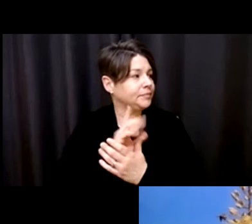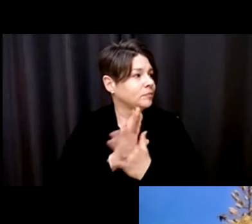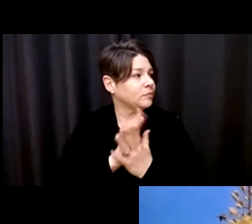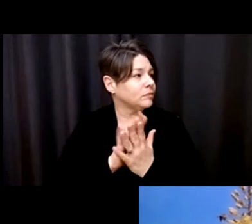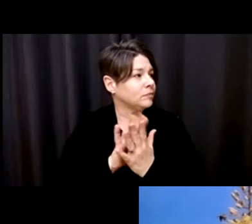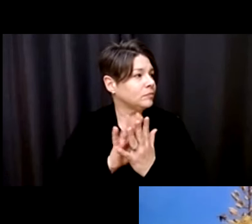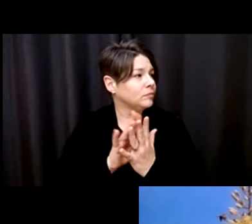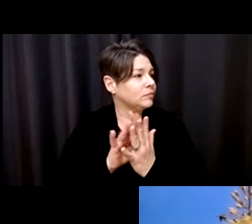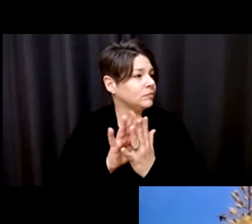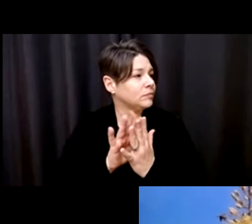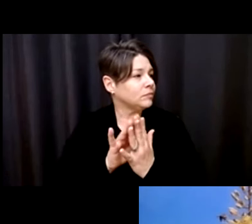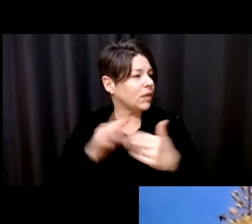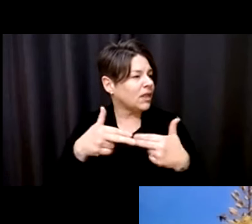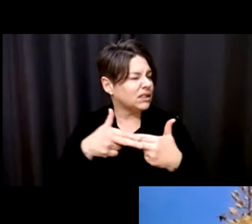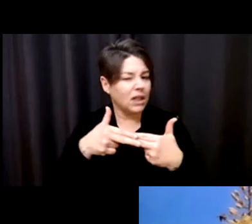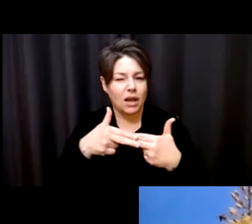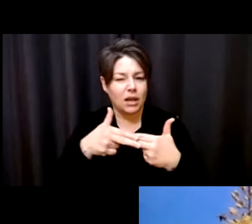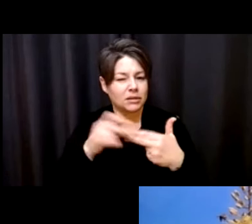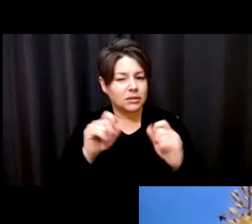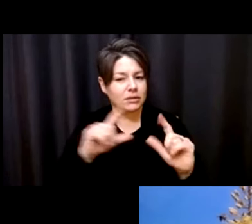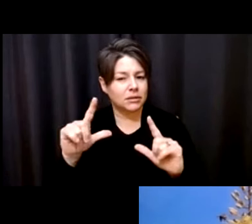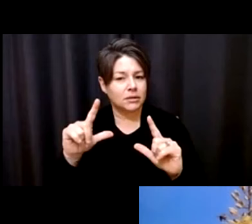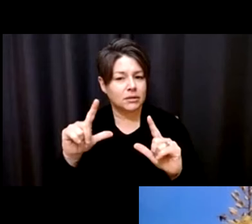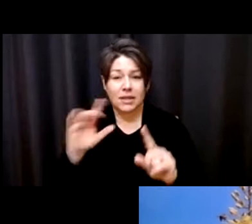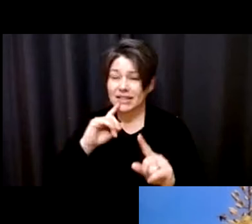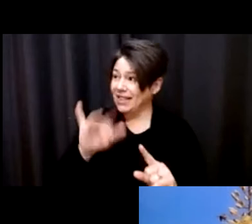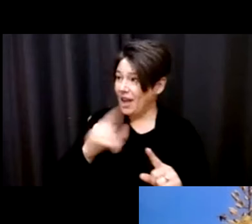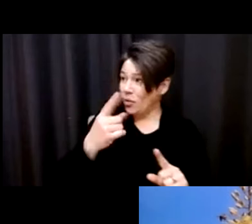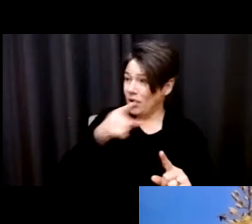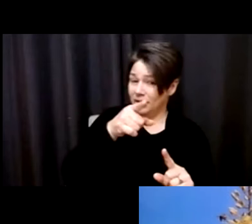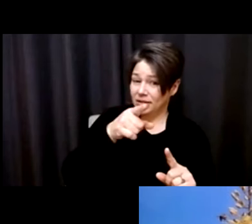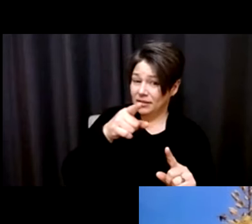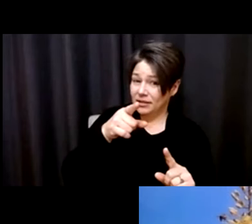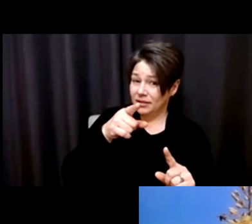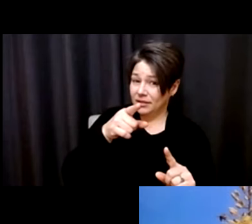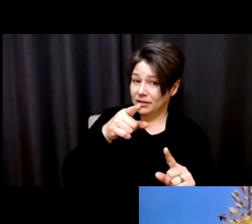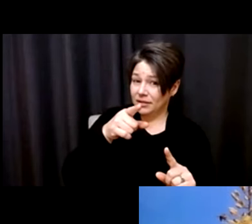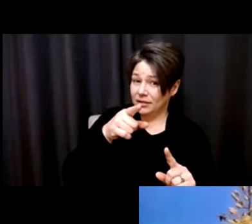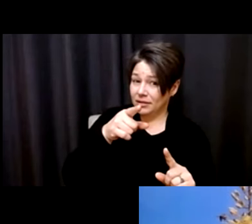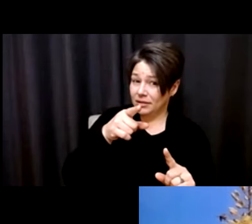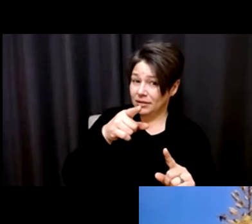I'm looking at the slides of them. That is that the one you're on, Janie? Is Janie on the...